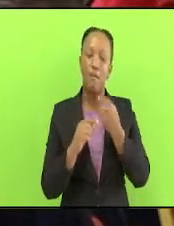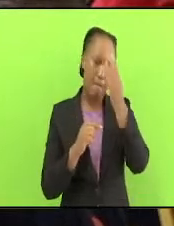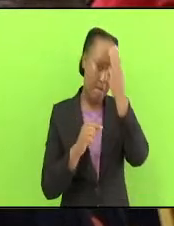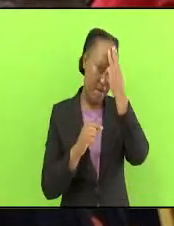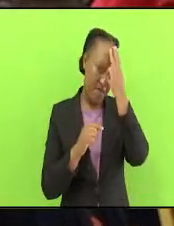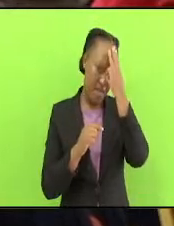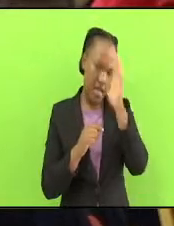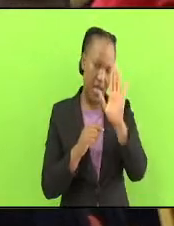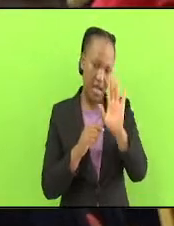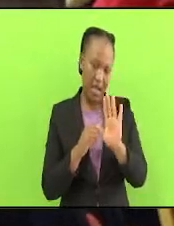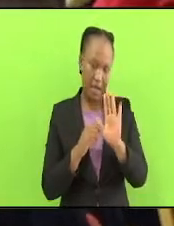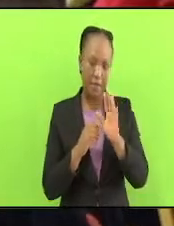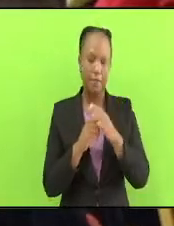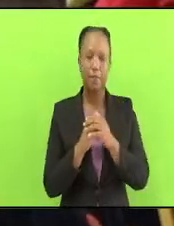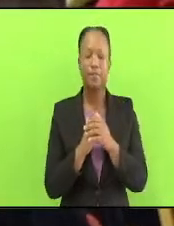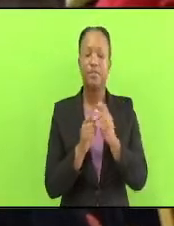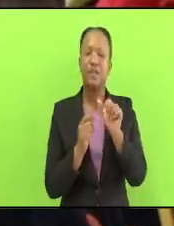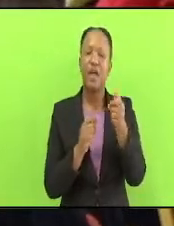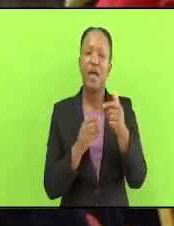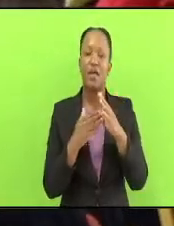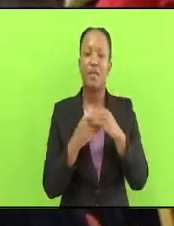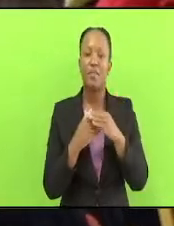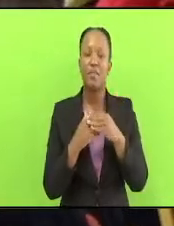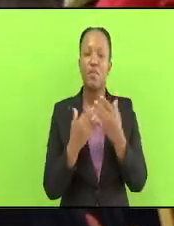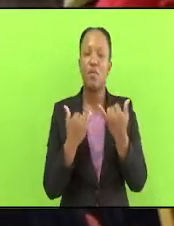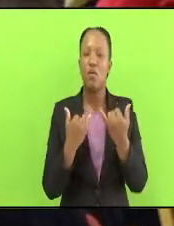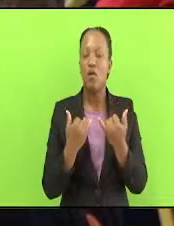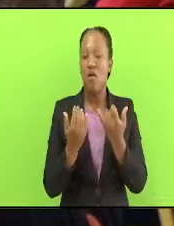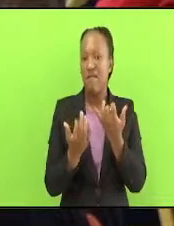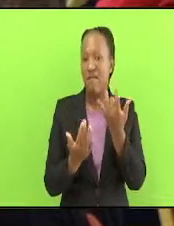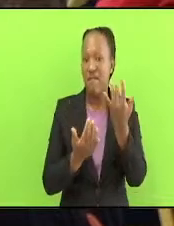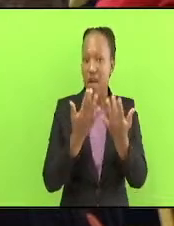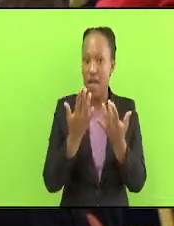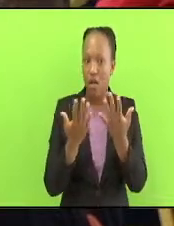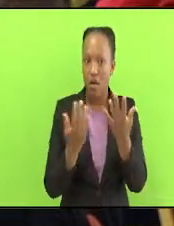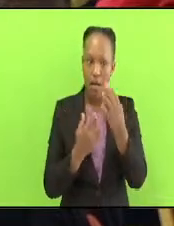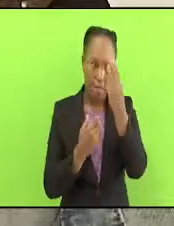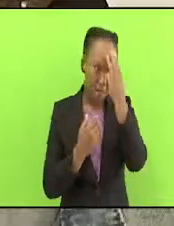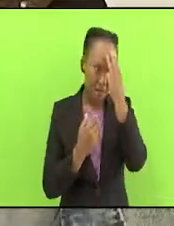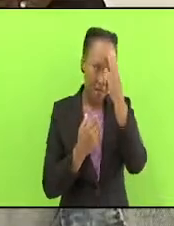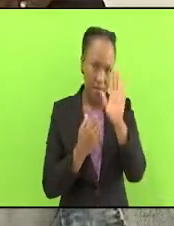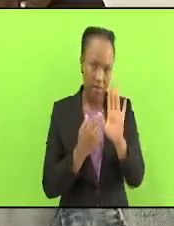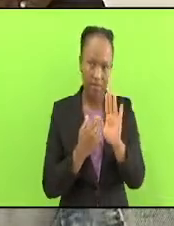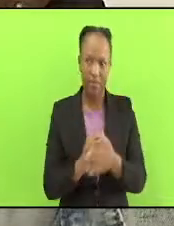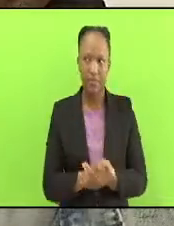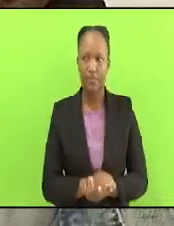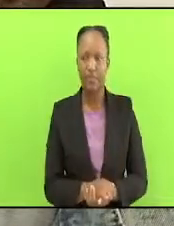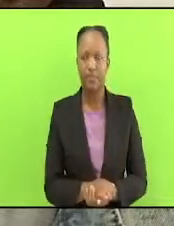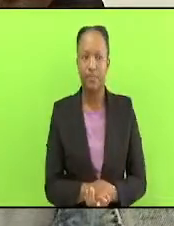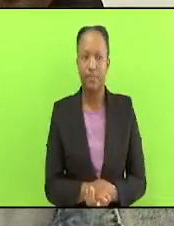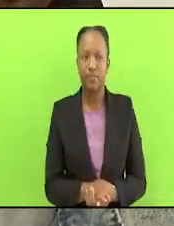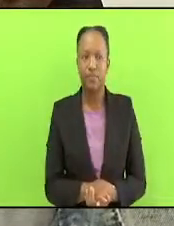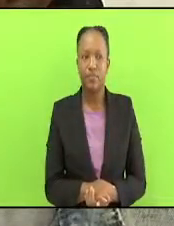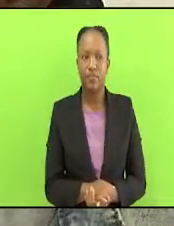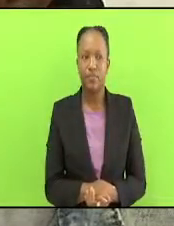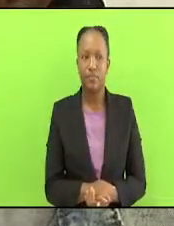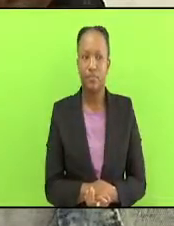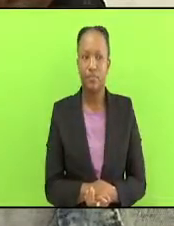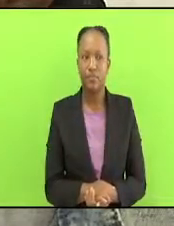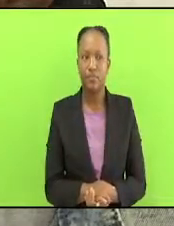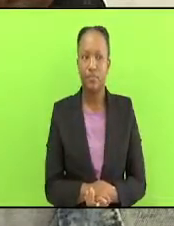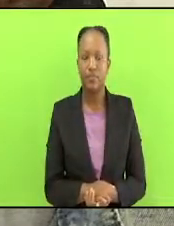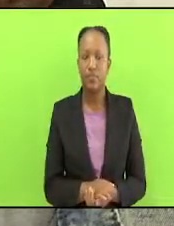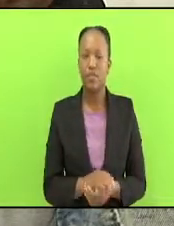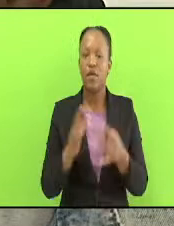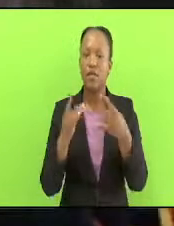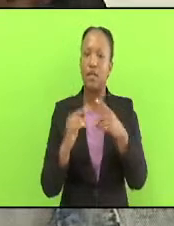Gape ke here. na le modulasetulo le maloko a mokgatlho wa tsa melelo mo Mafikeng. Mr. Chairman, we